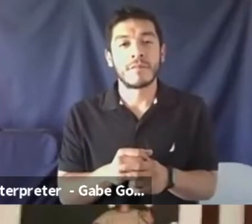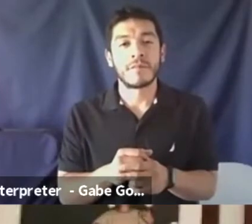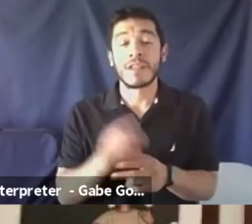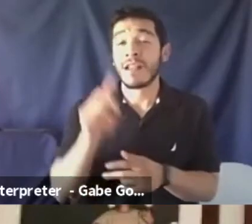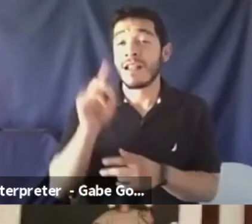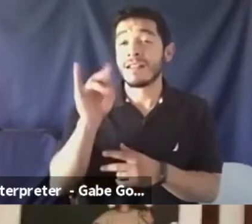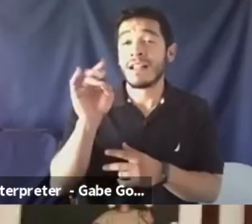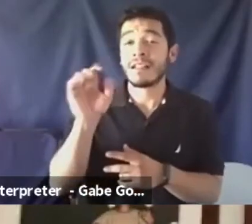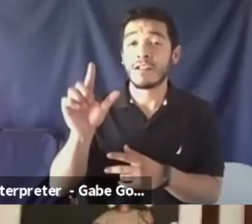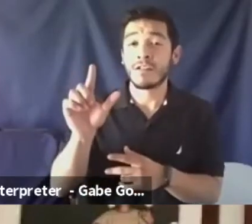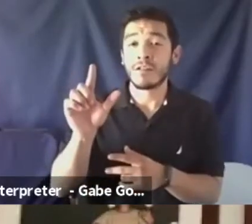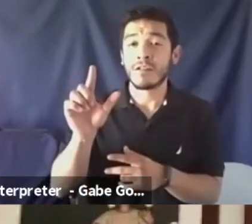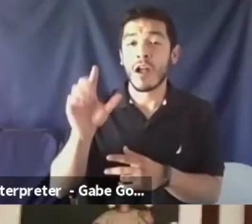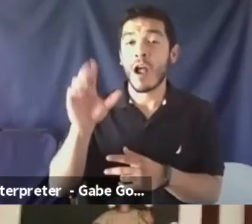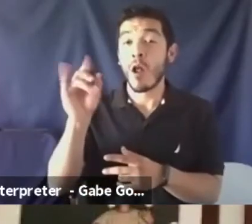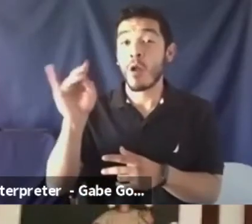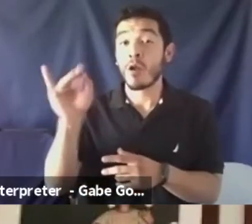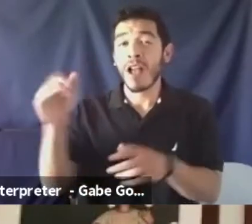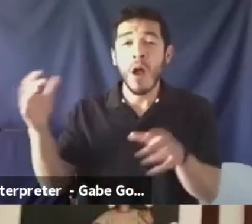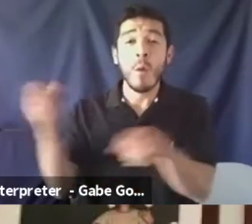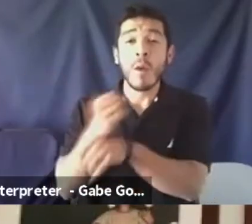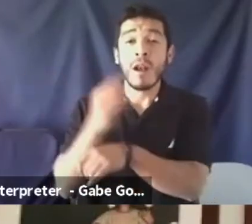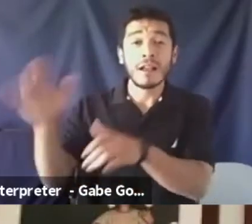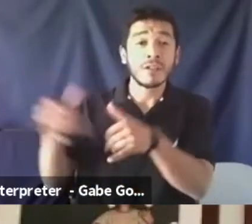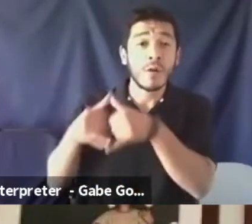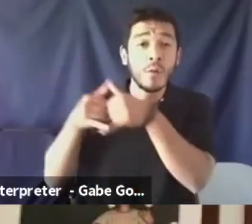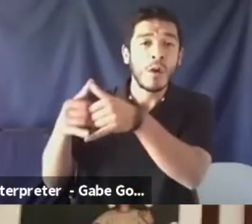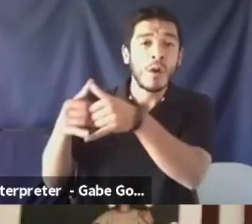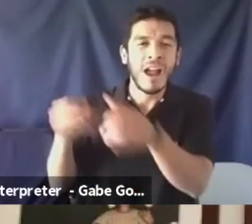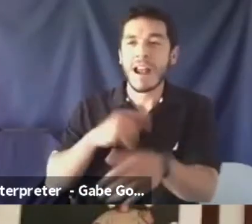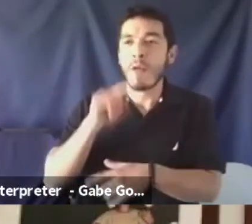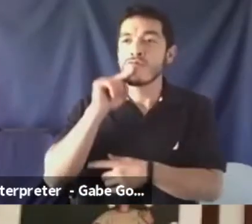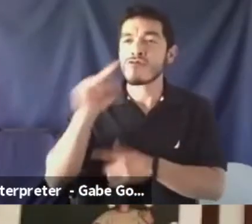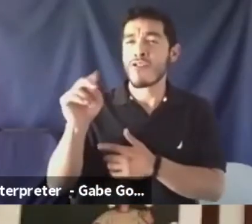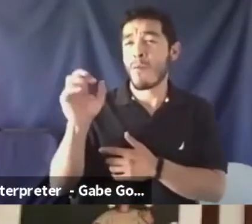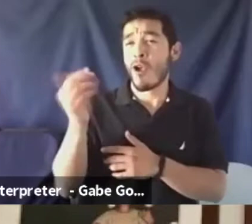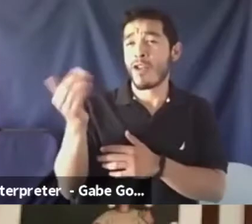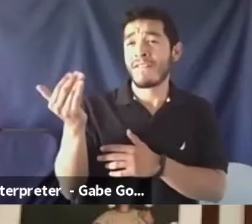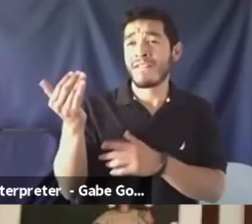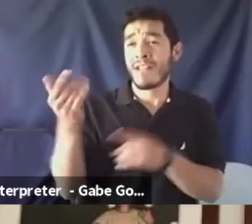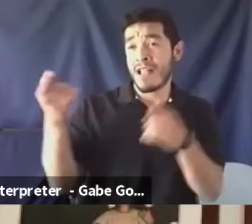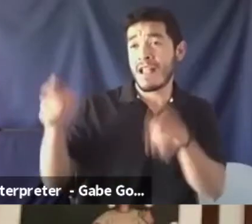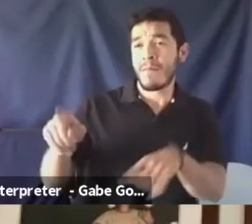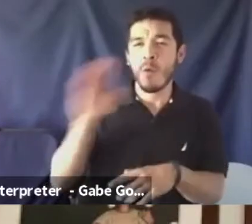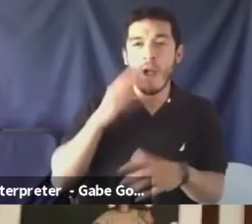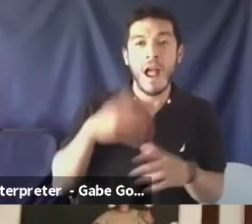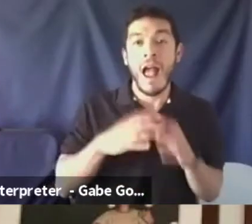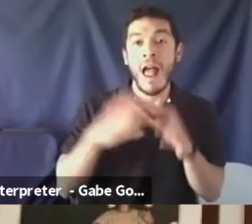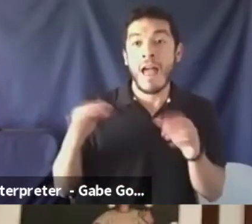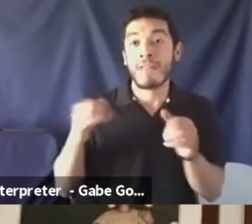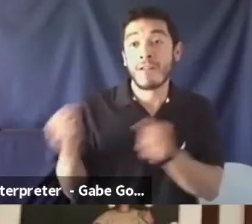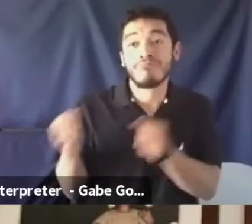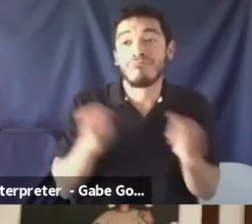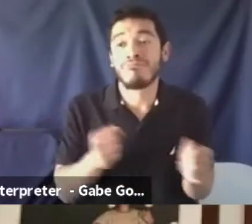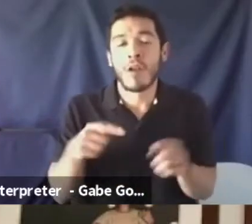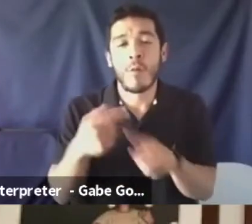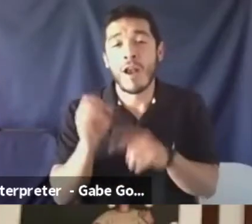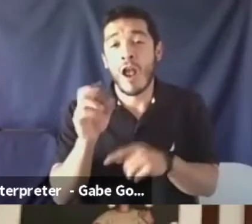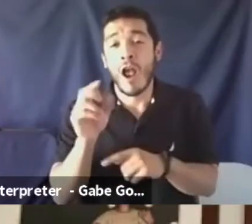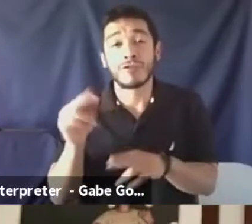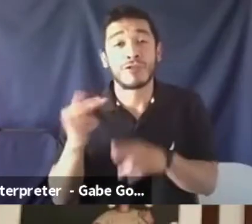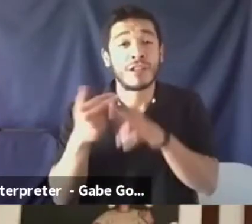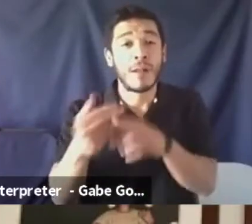Daniel Kaluuya winning the award. And I'm sure come March 15th, there's going to be a lot of woot woots when the Oscar noms come out.